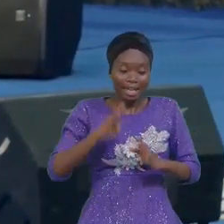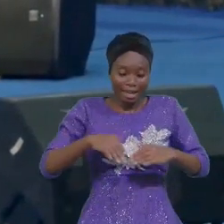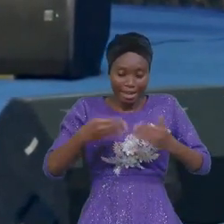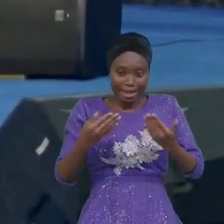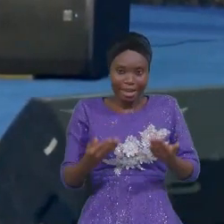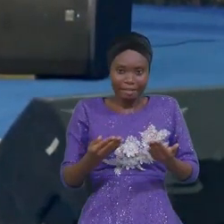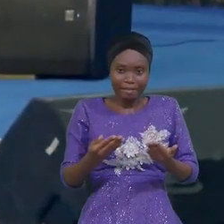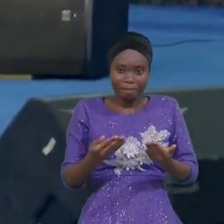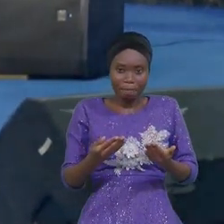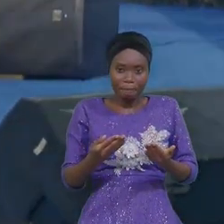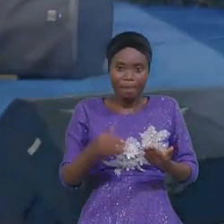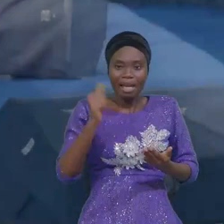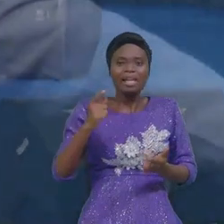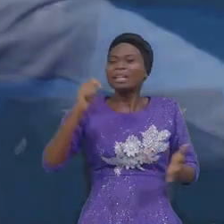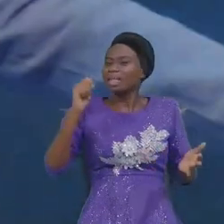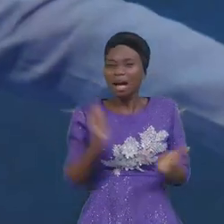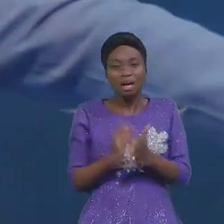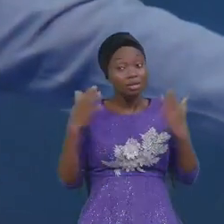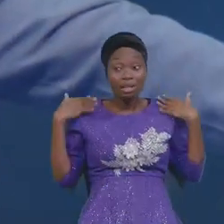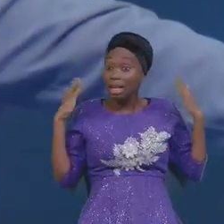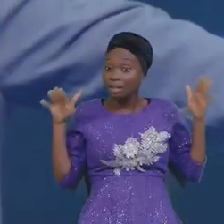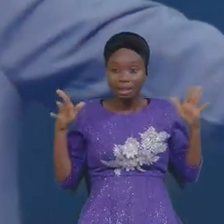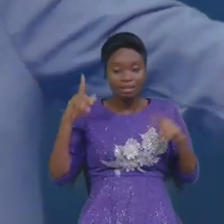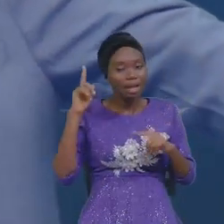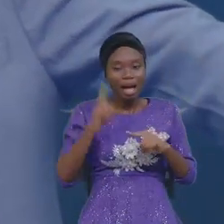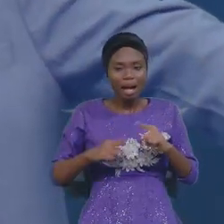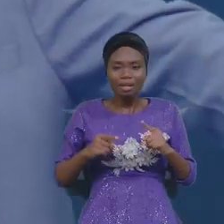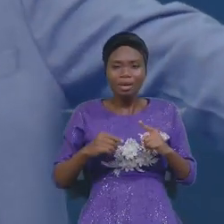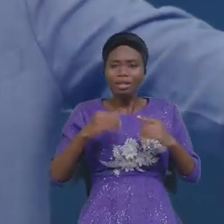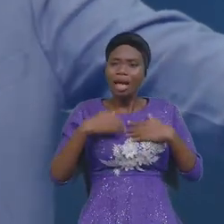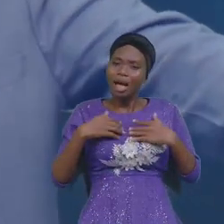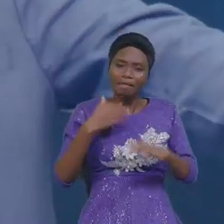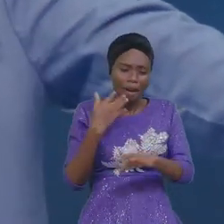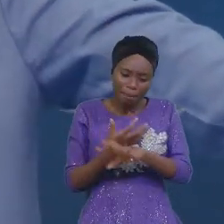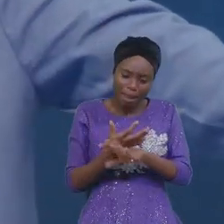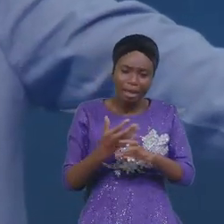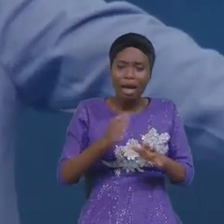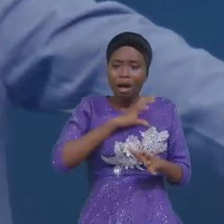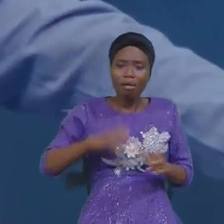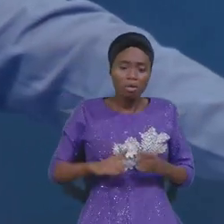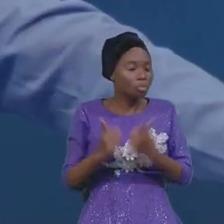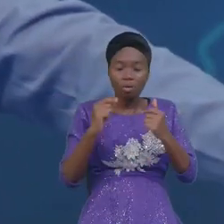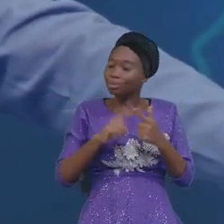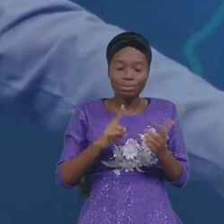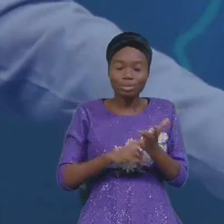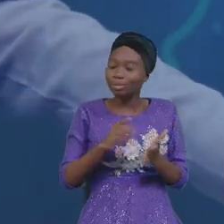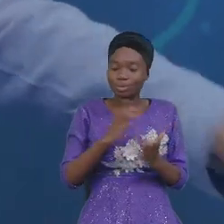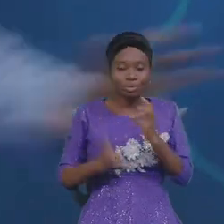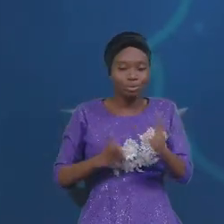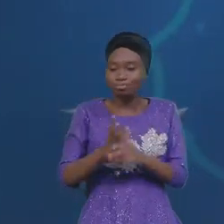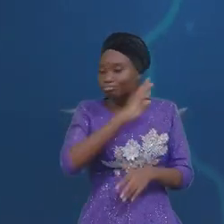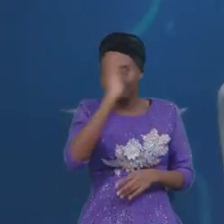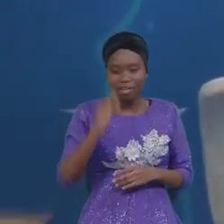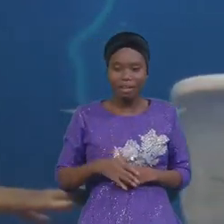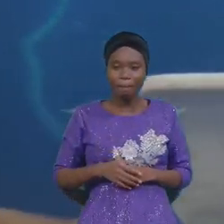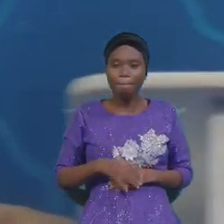a thousand angels could not have pleaded with Christ to come to this world. Never. And